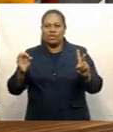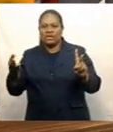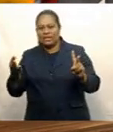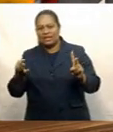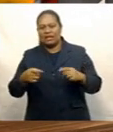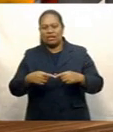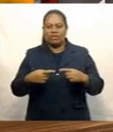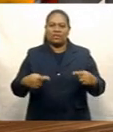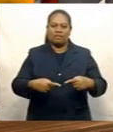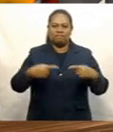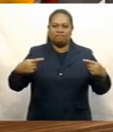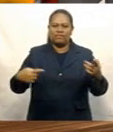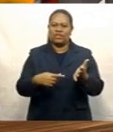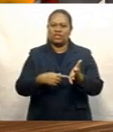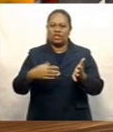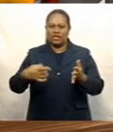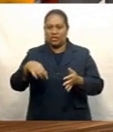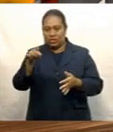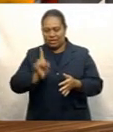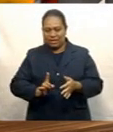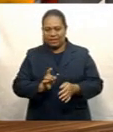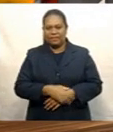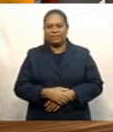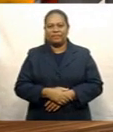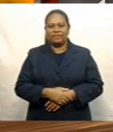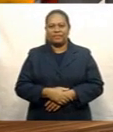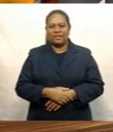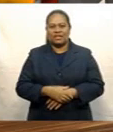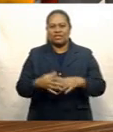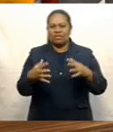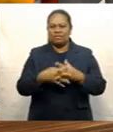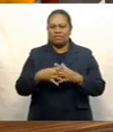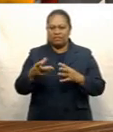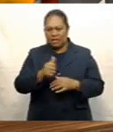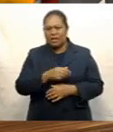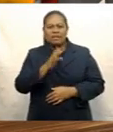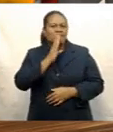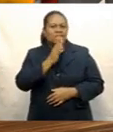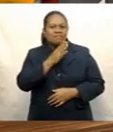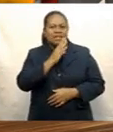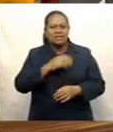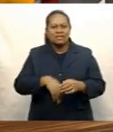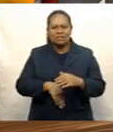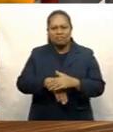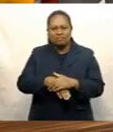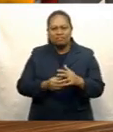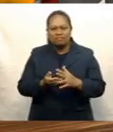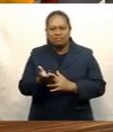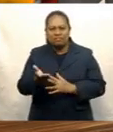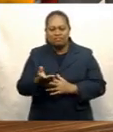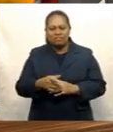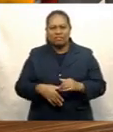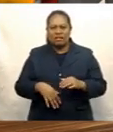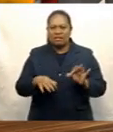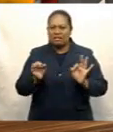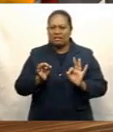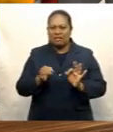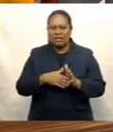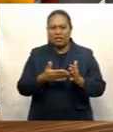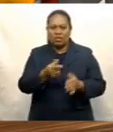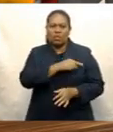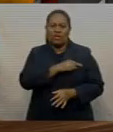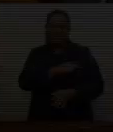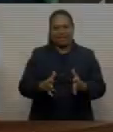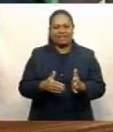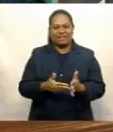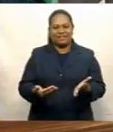against Turkey in their Euro match today. The Welsh star missed the penalty but was instrumental in both goals as the side qualified for the